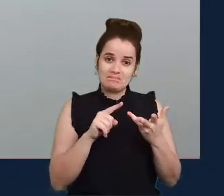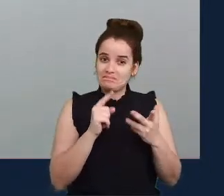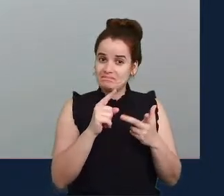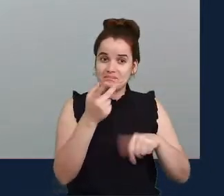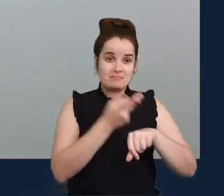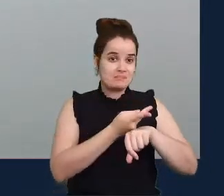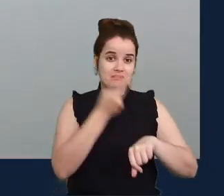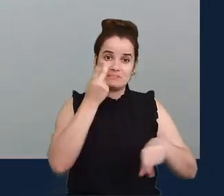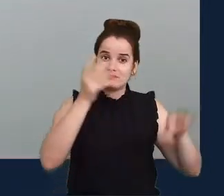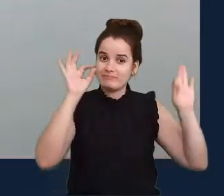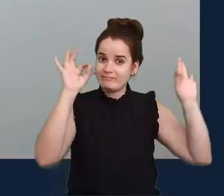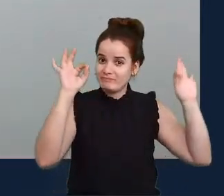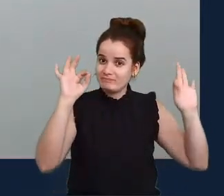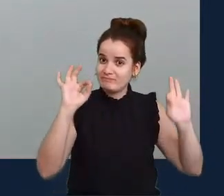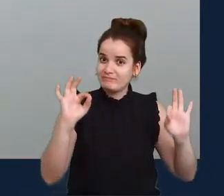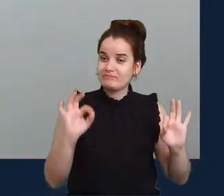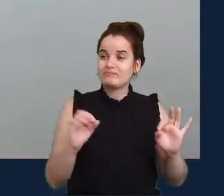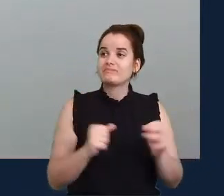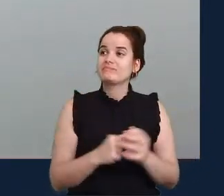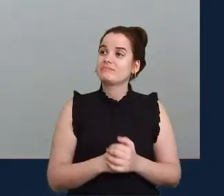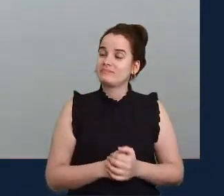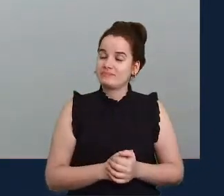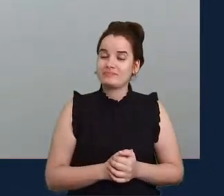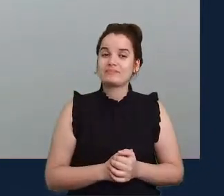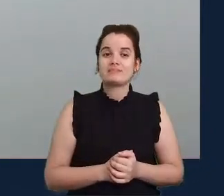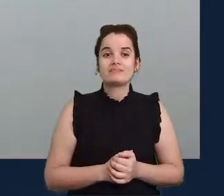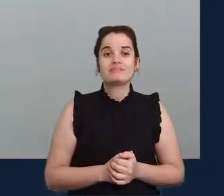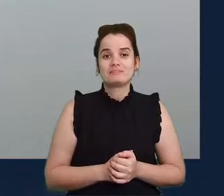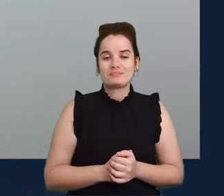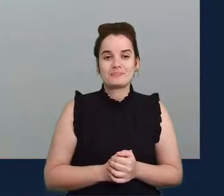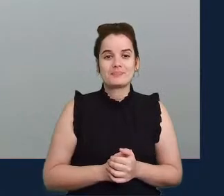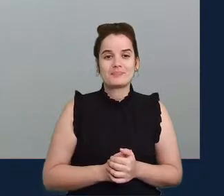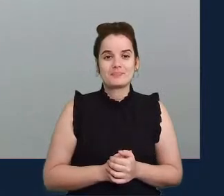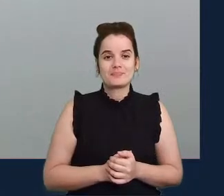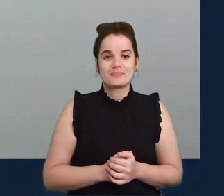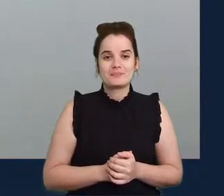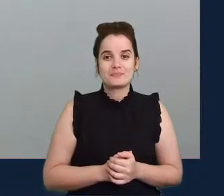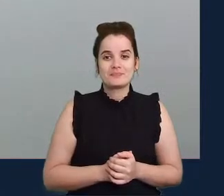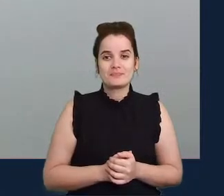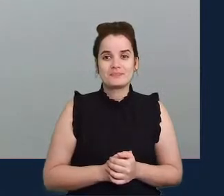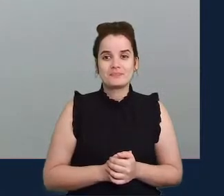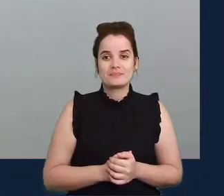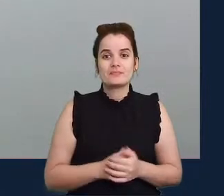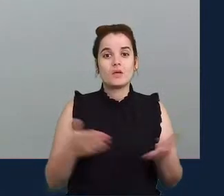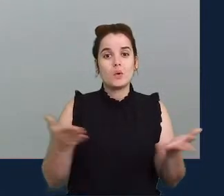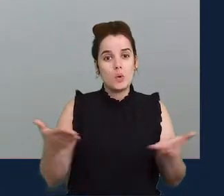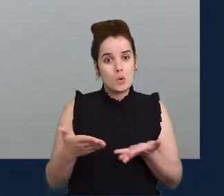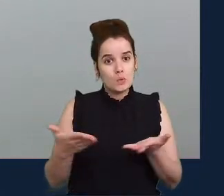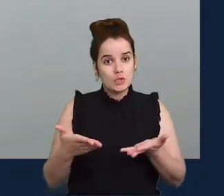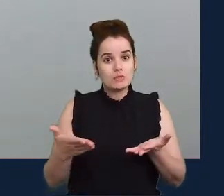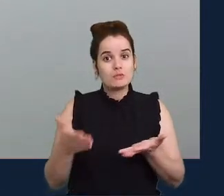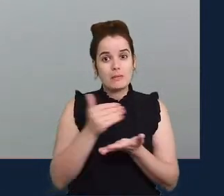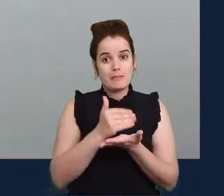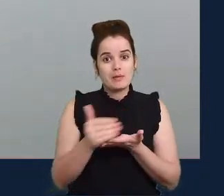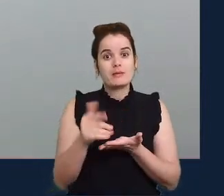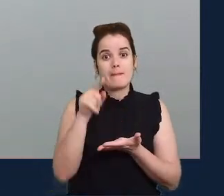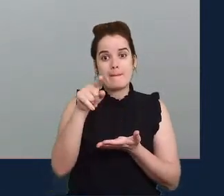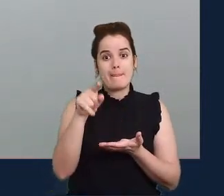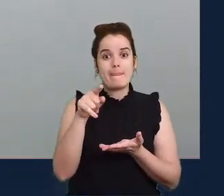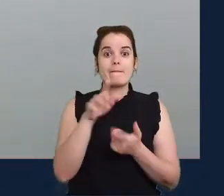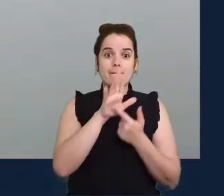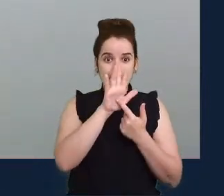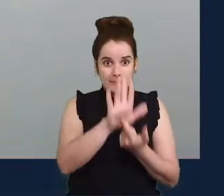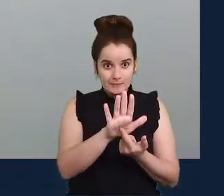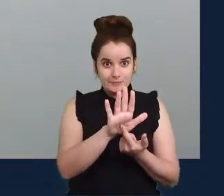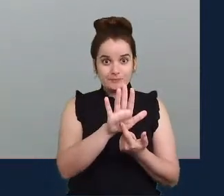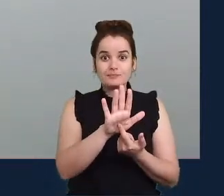Mafias Infographics Summit Awards, and Data Journalism Awards. The activity today will